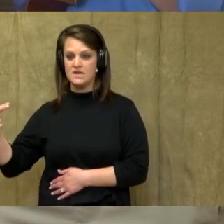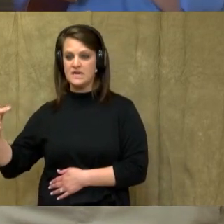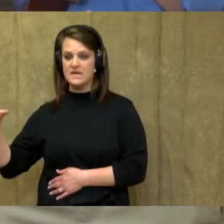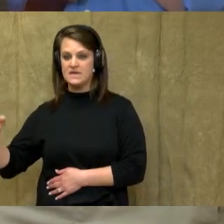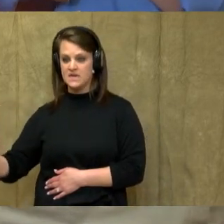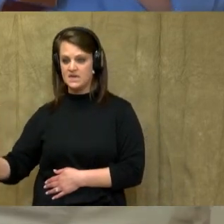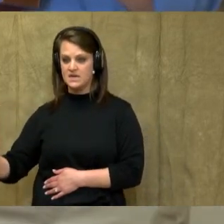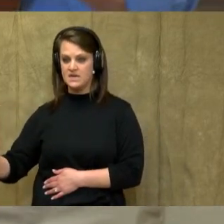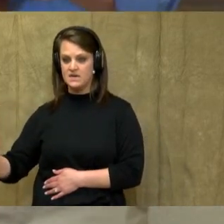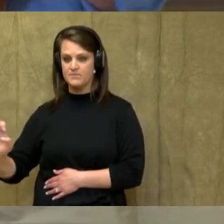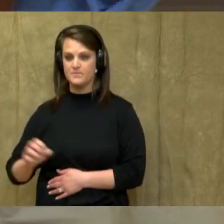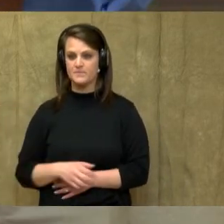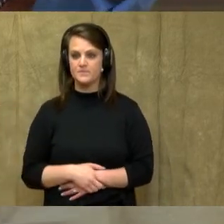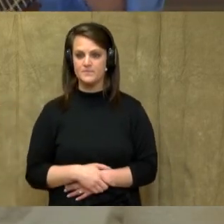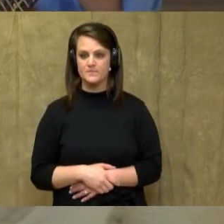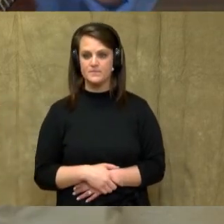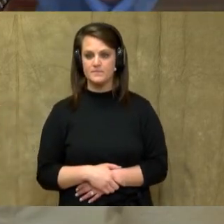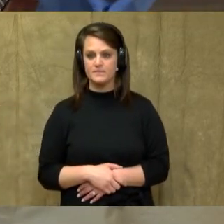G, E.